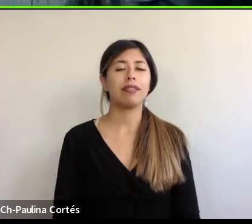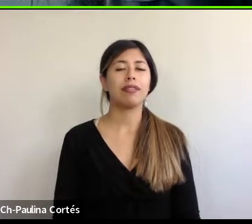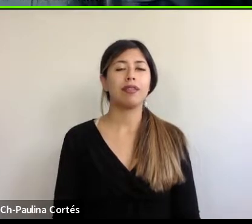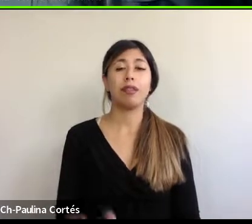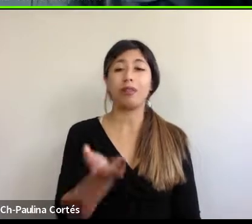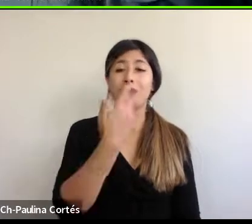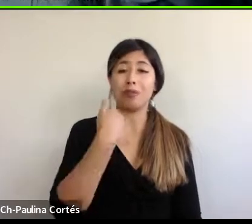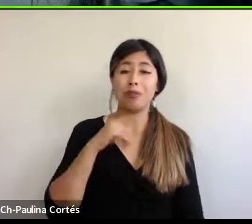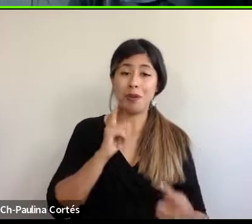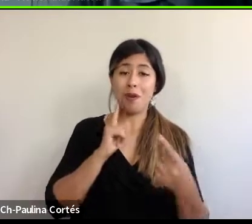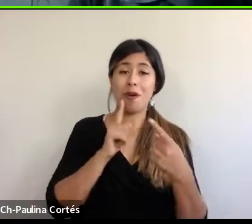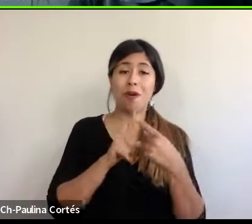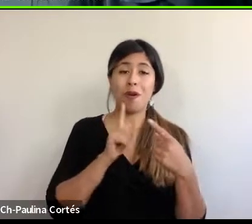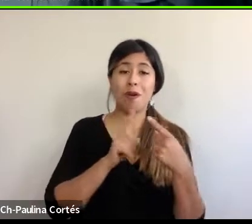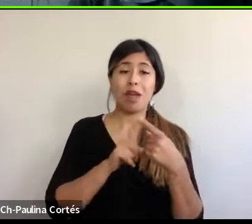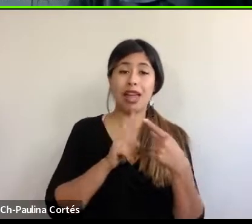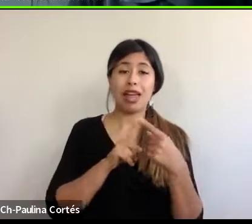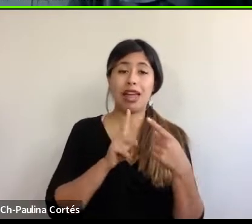Is that a question?